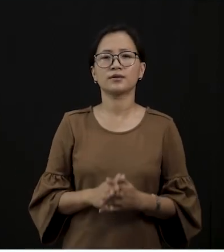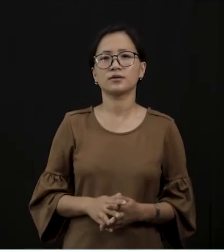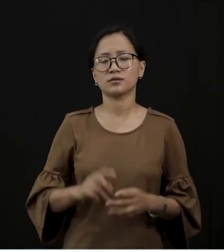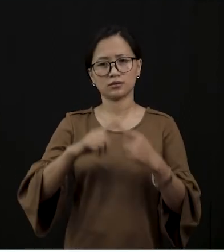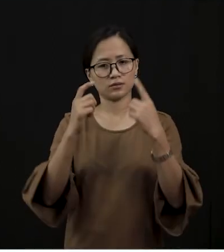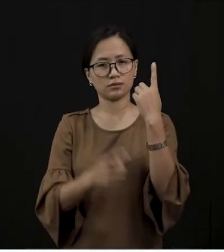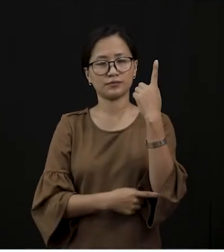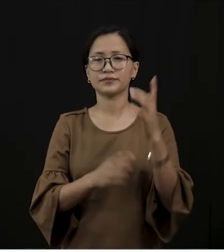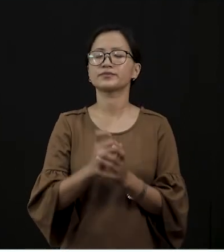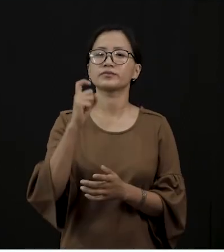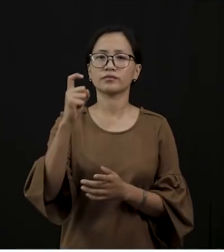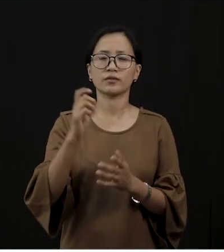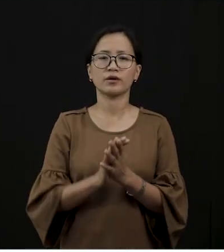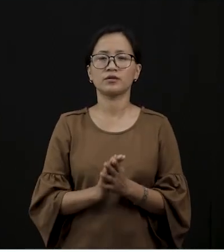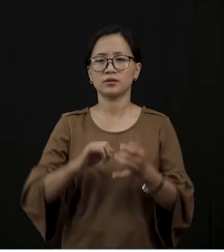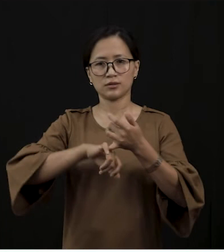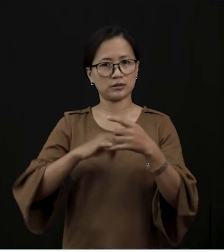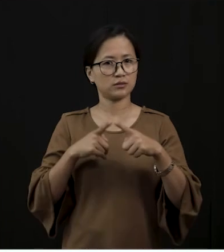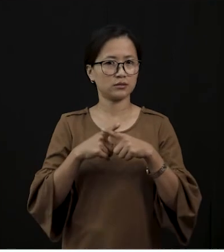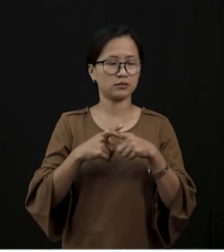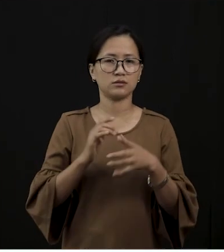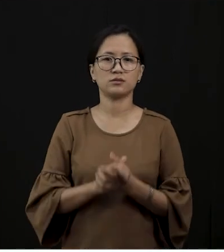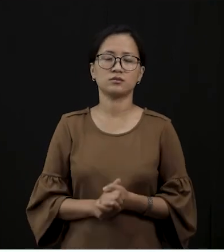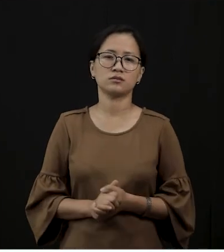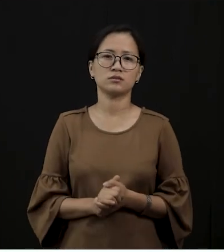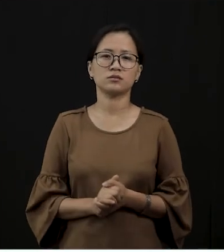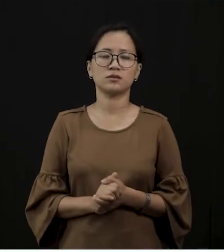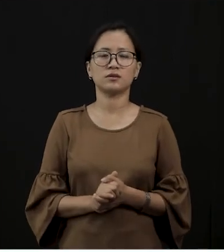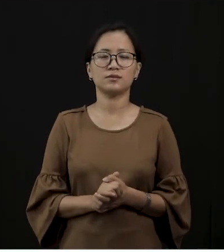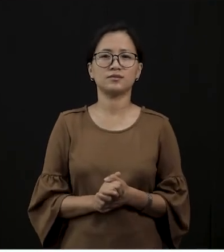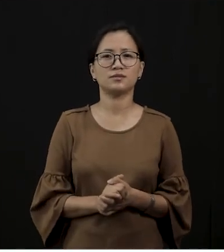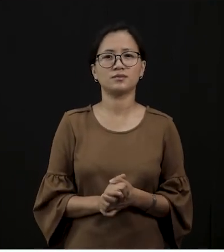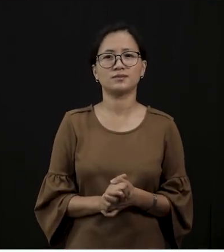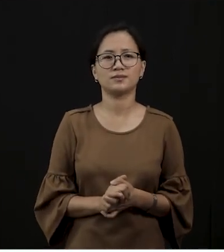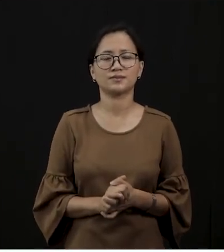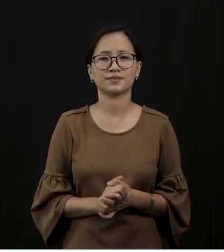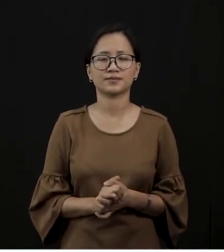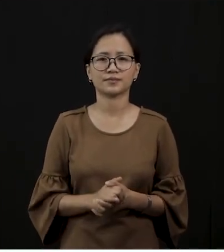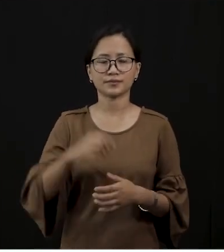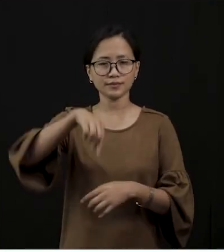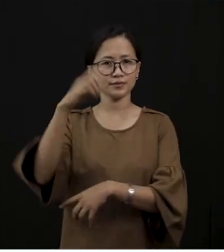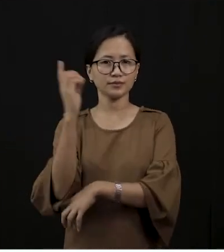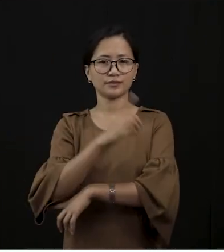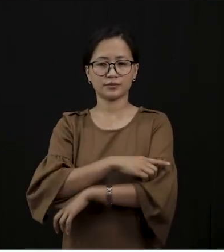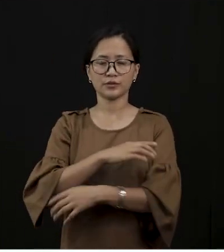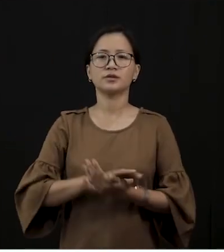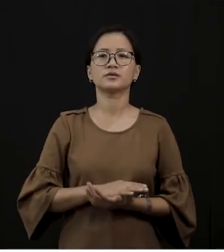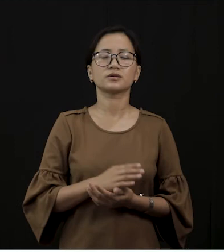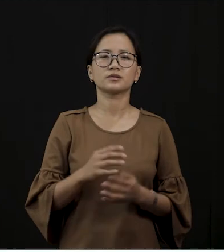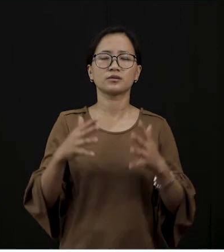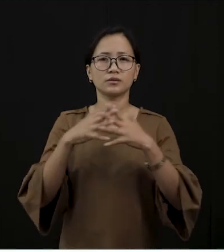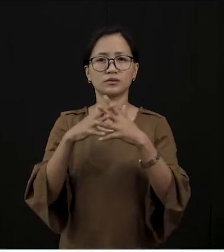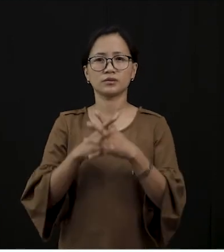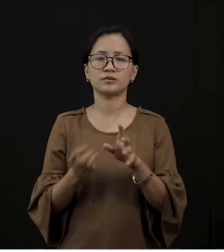is the last day of the week, is Saturday. Okay? Then, today is Wednesday.